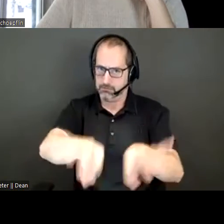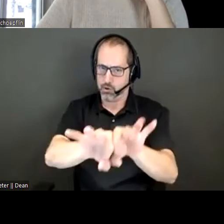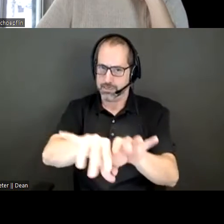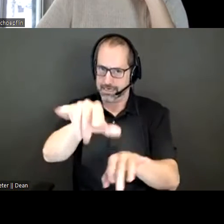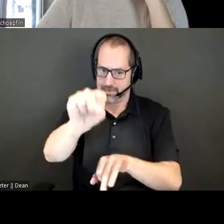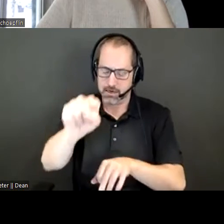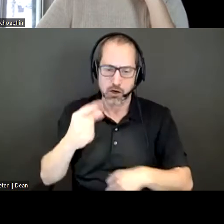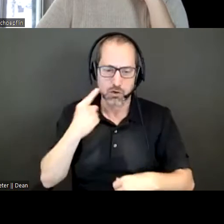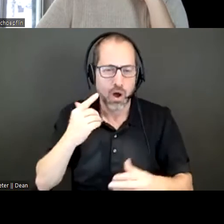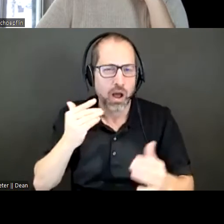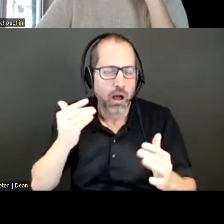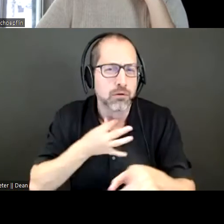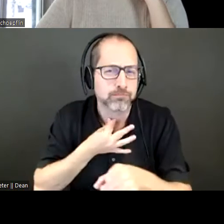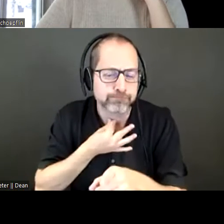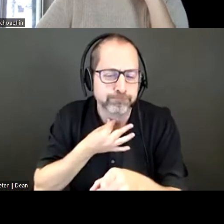from